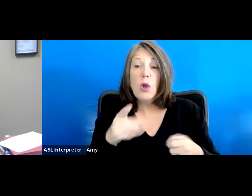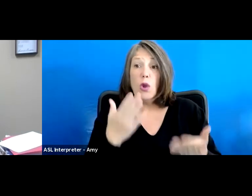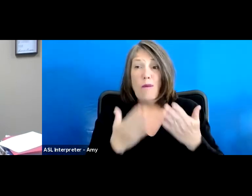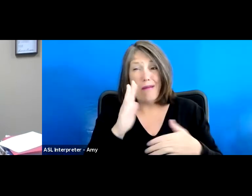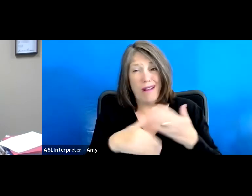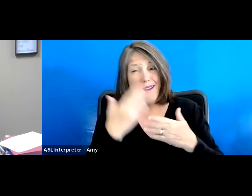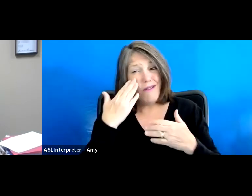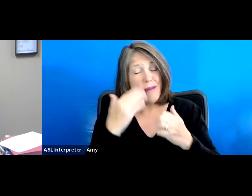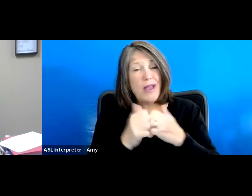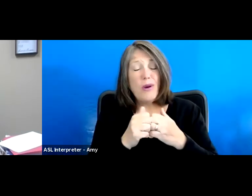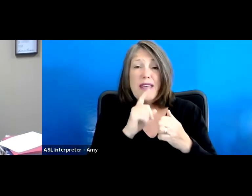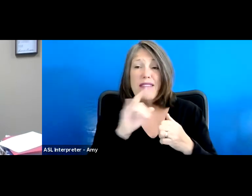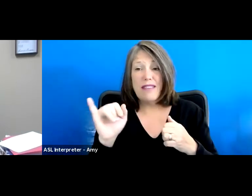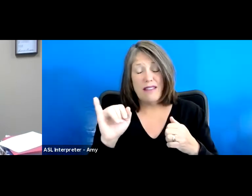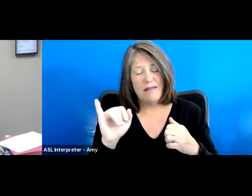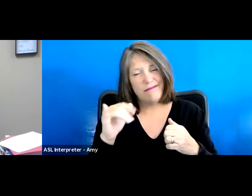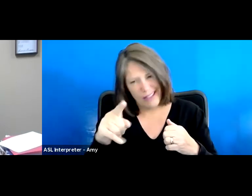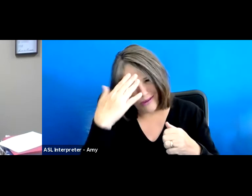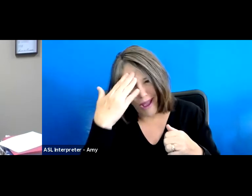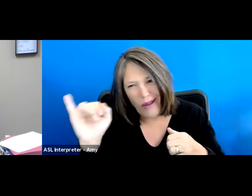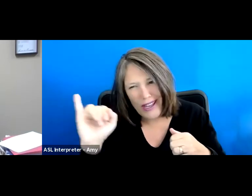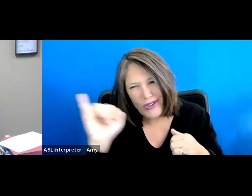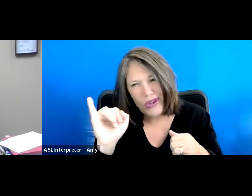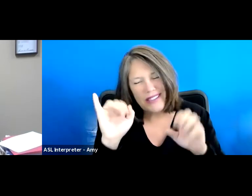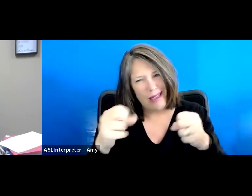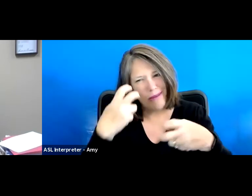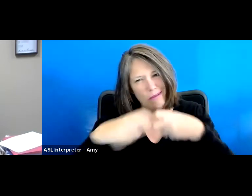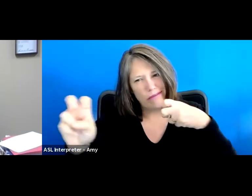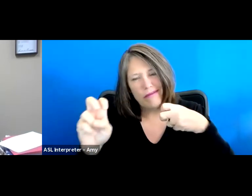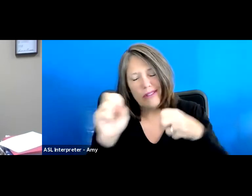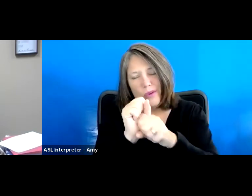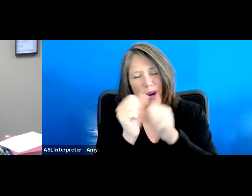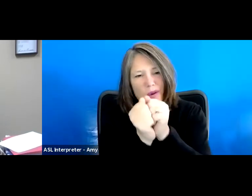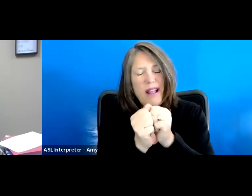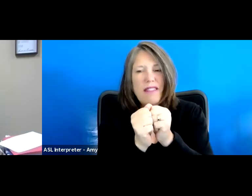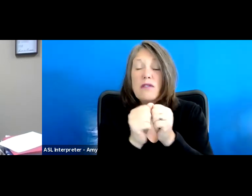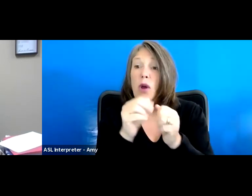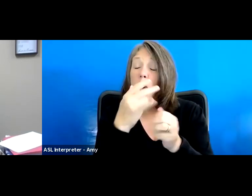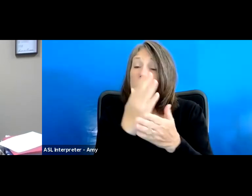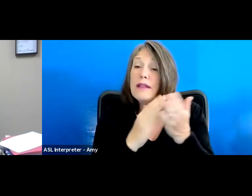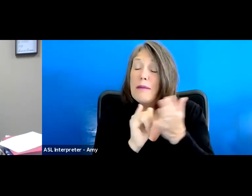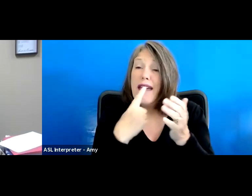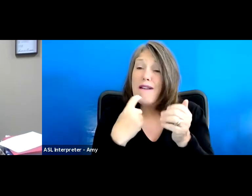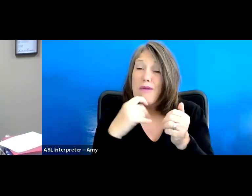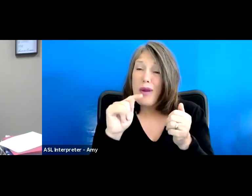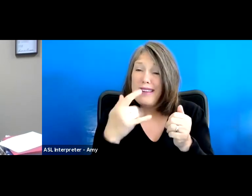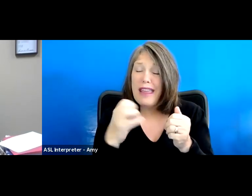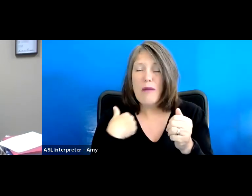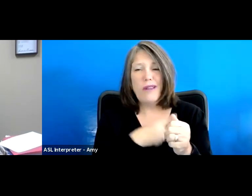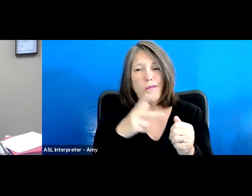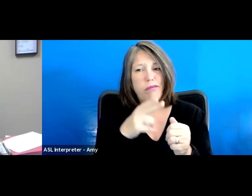familiar with the fact that insurance can be difficult to work with at times. So we kind of cut out some of that red tape for folks when they are not able to